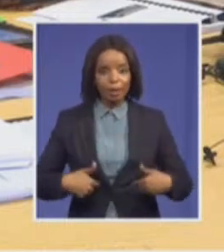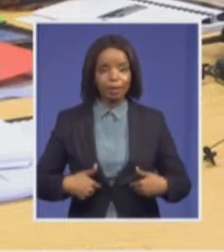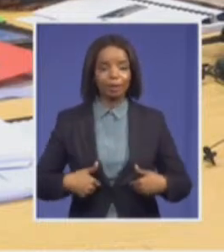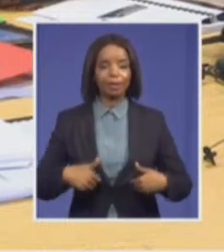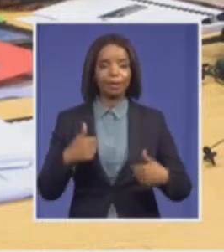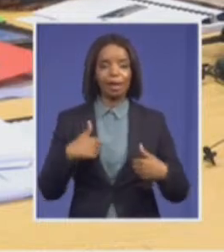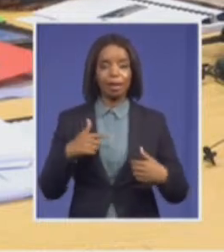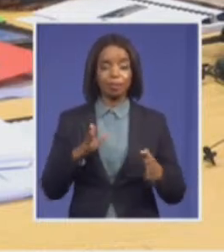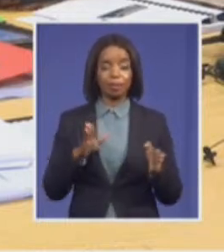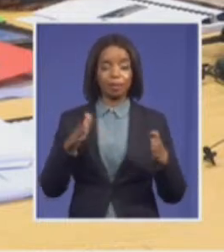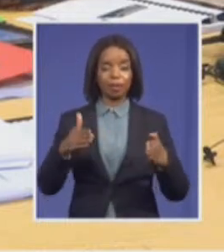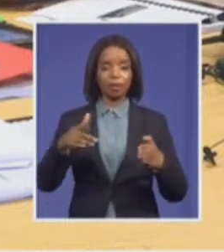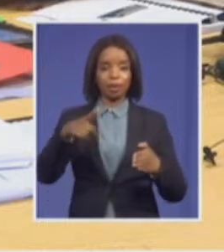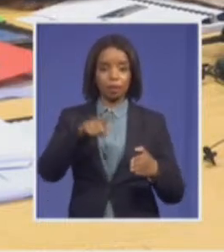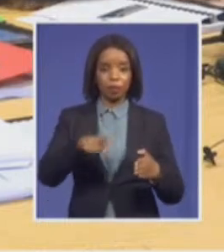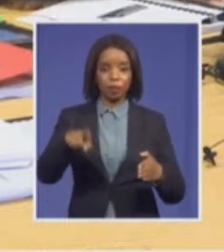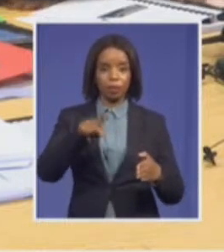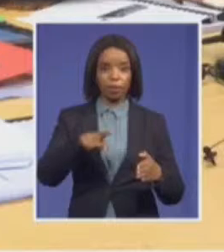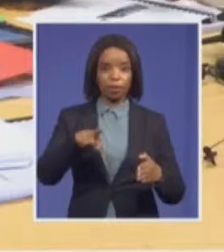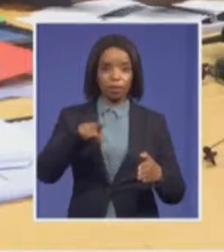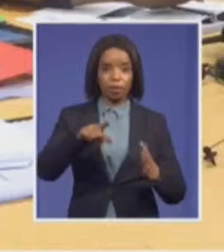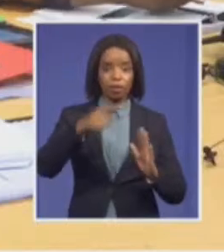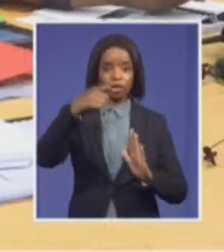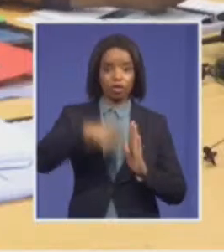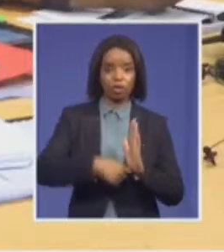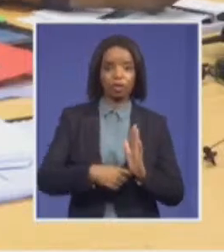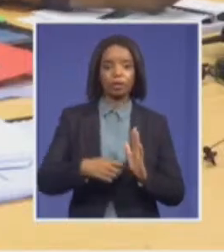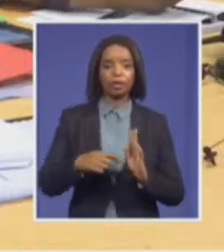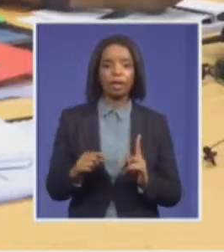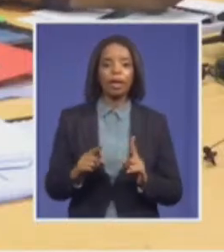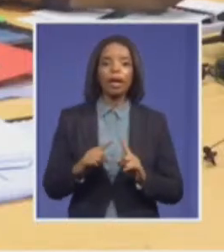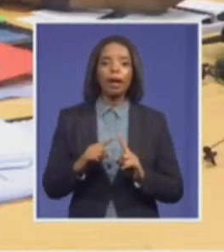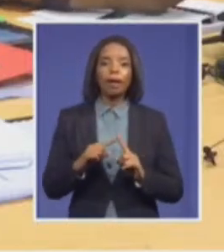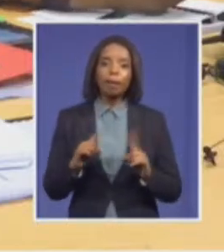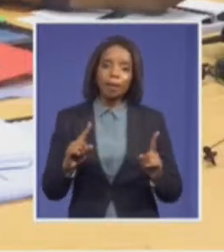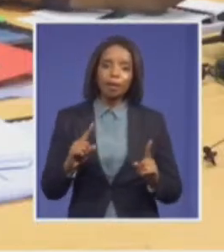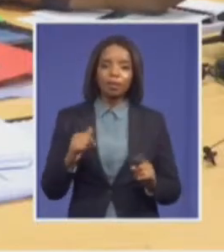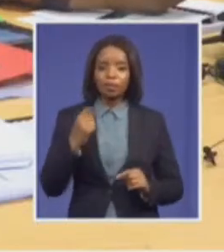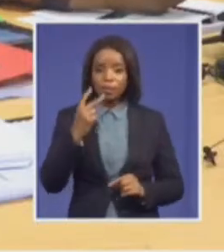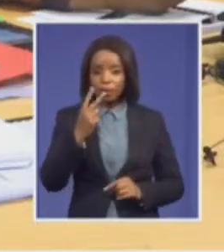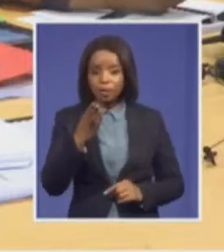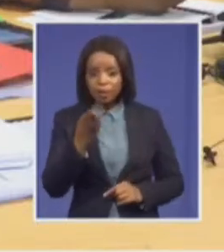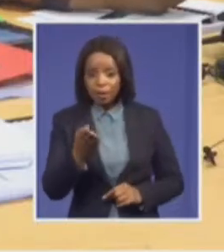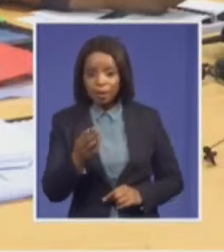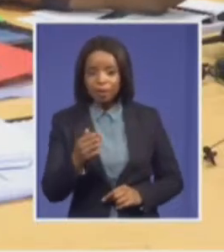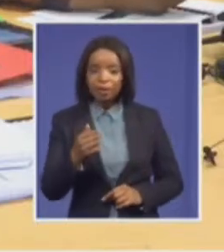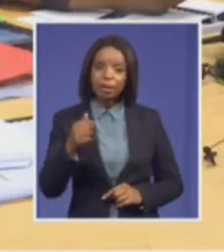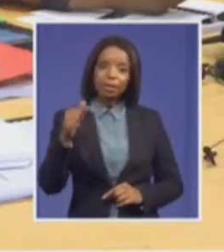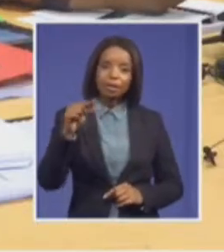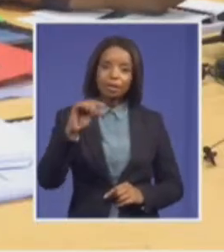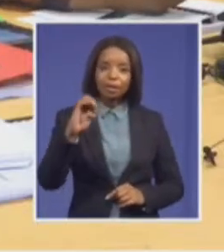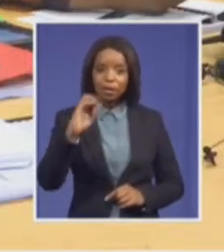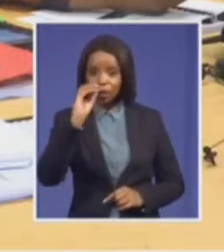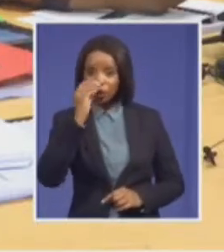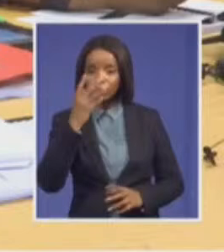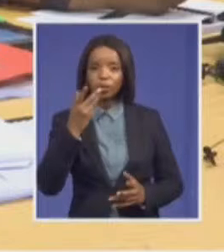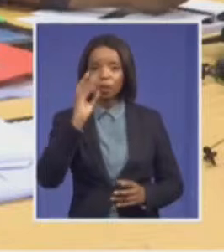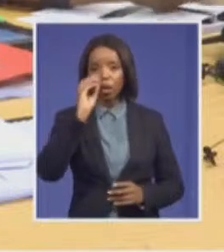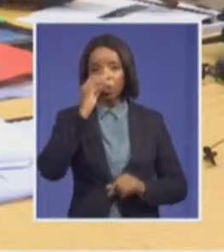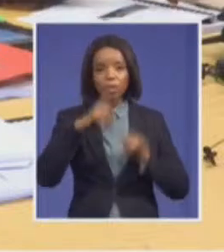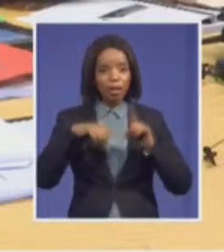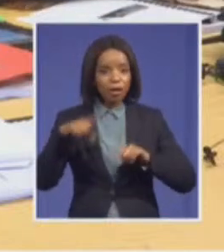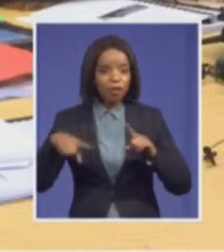say this is how GE News or the news division structure obtains, this is how video entertainment